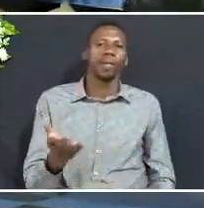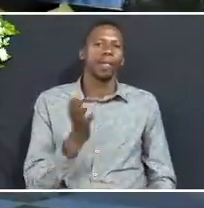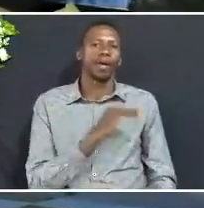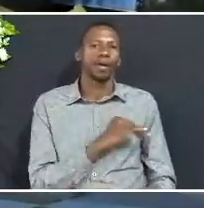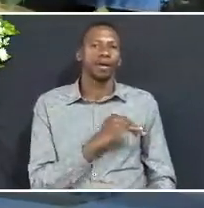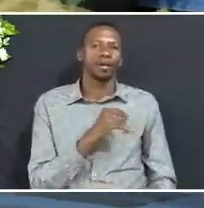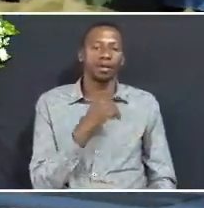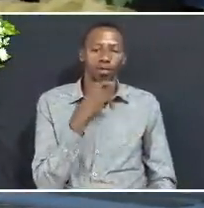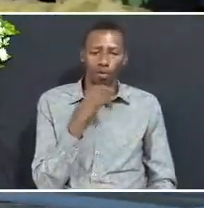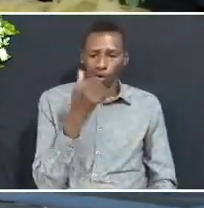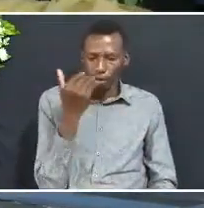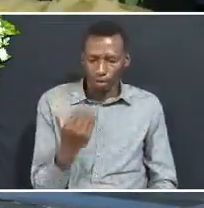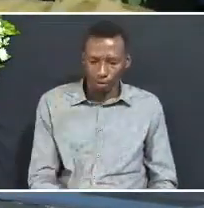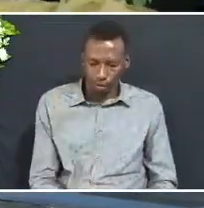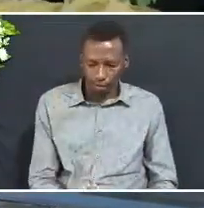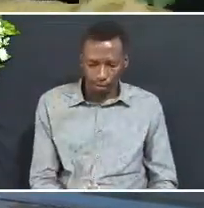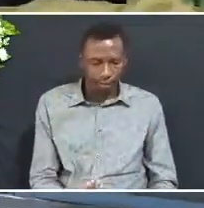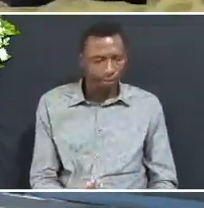young boy was